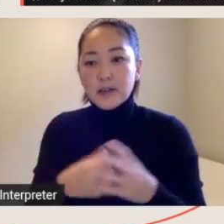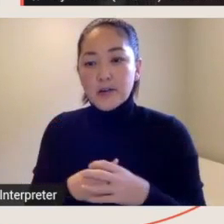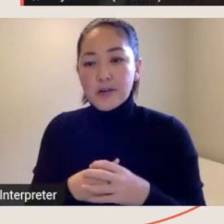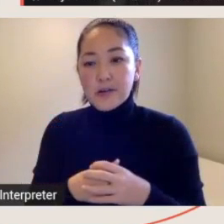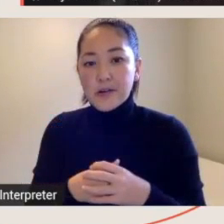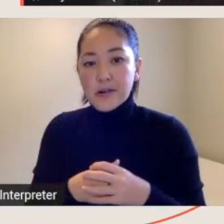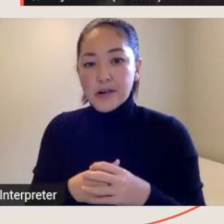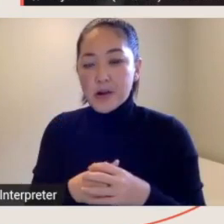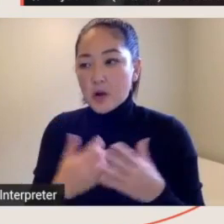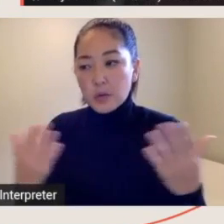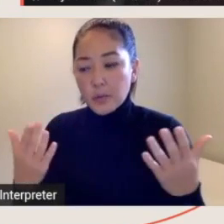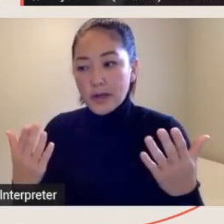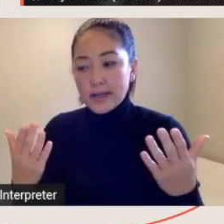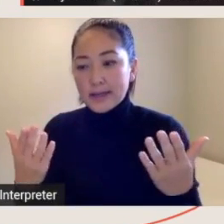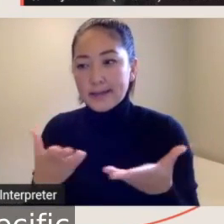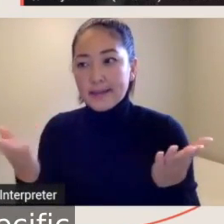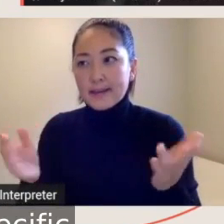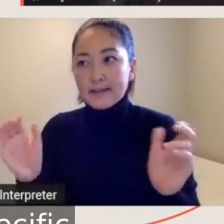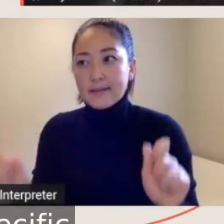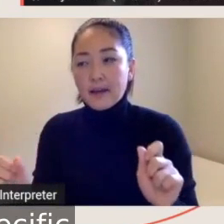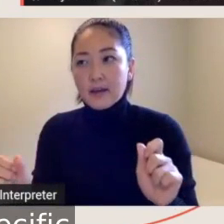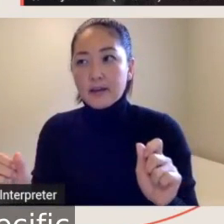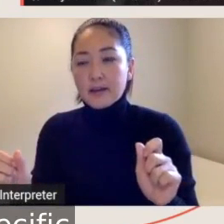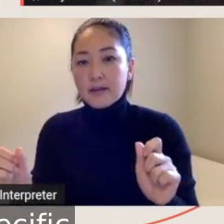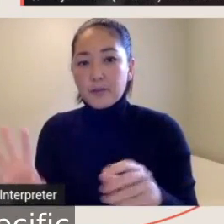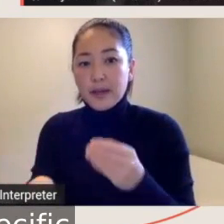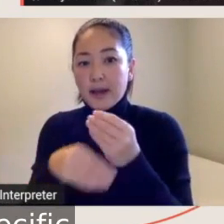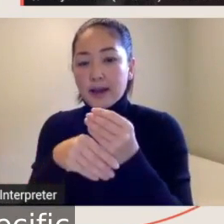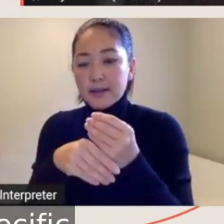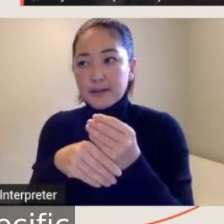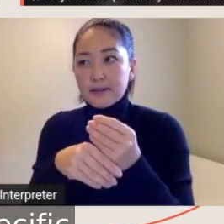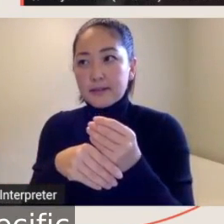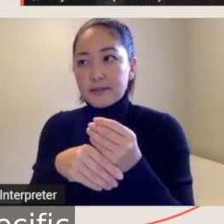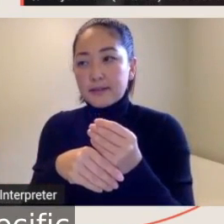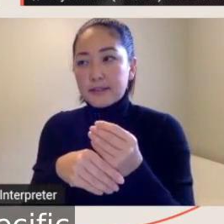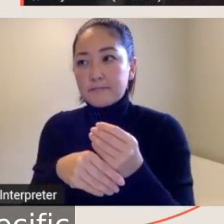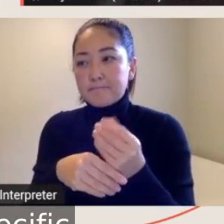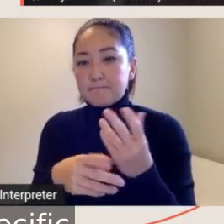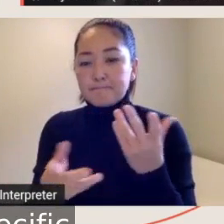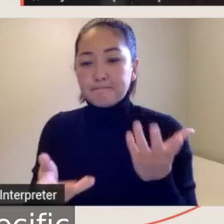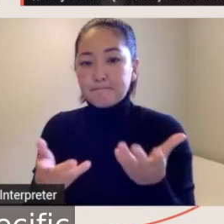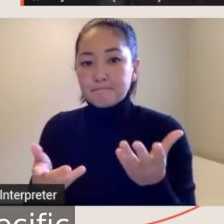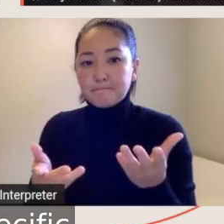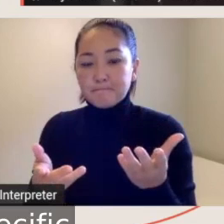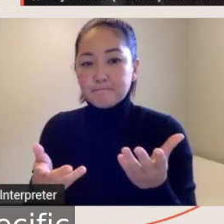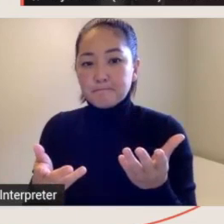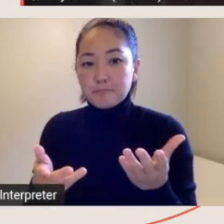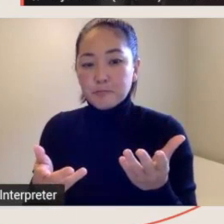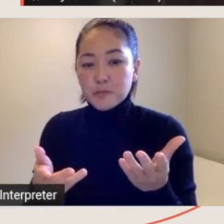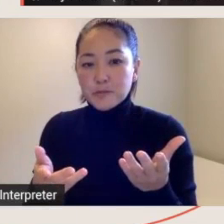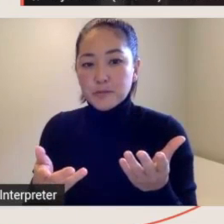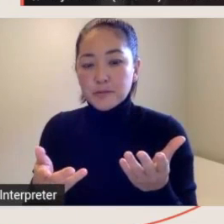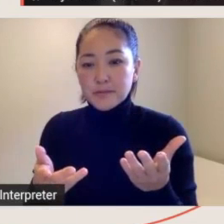which universal things we can bring that can that don't need so much